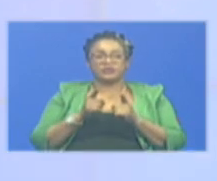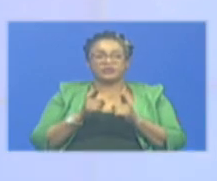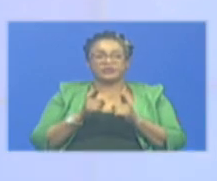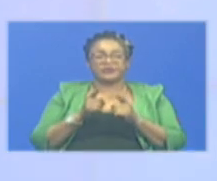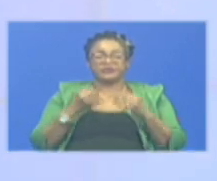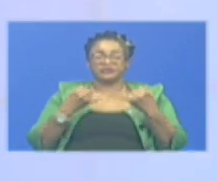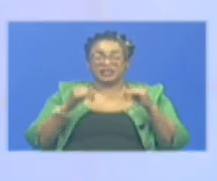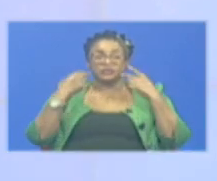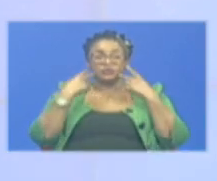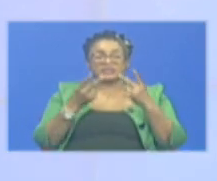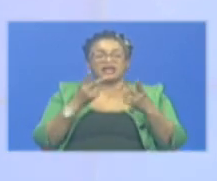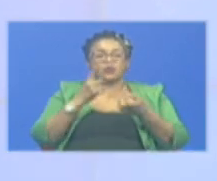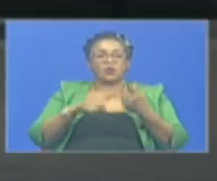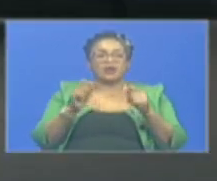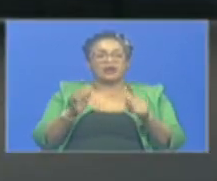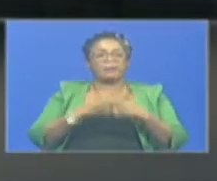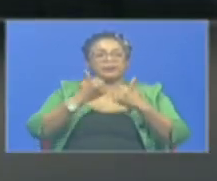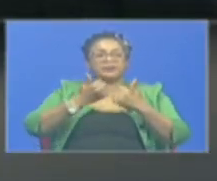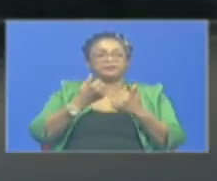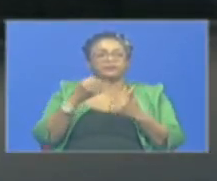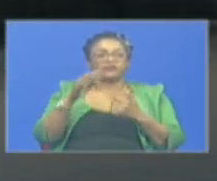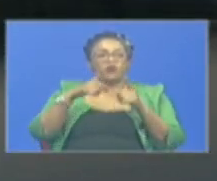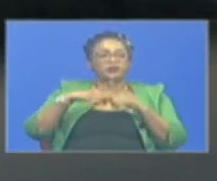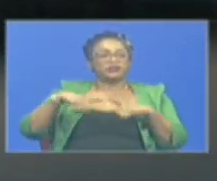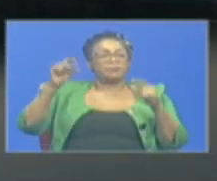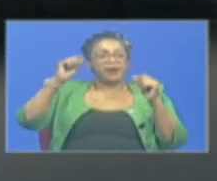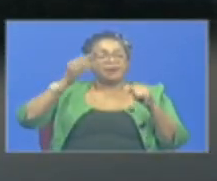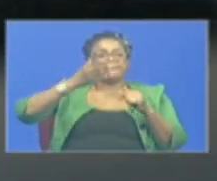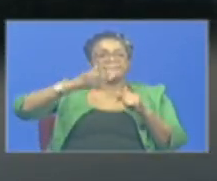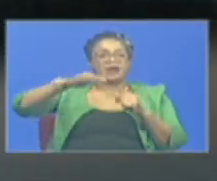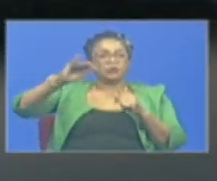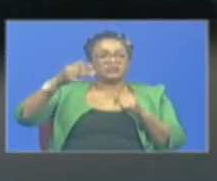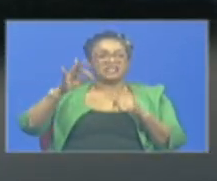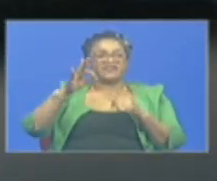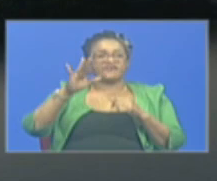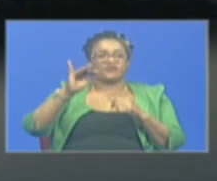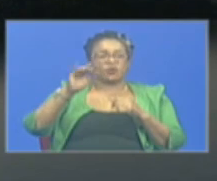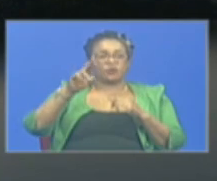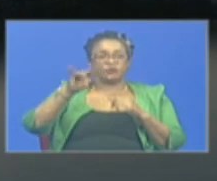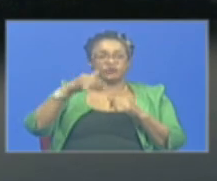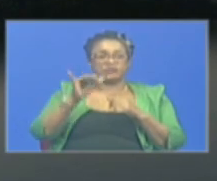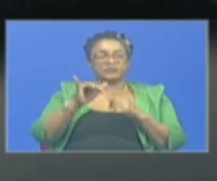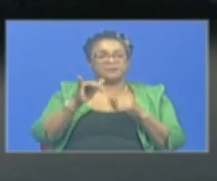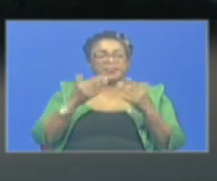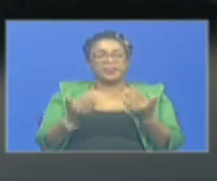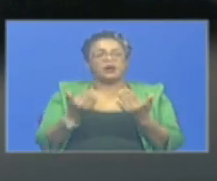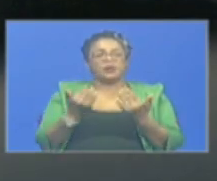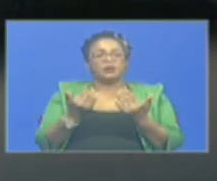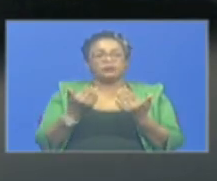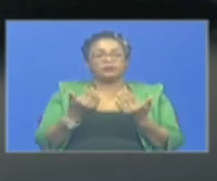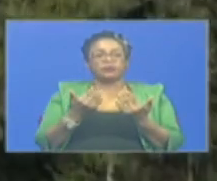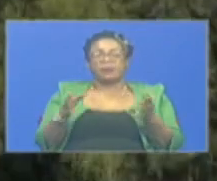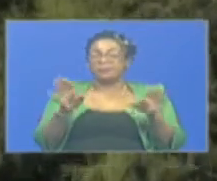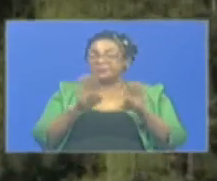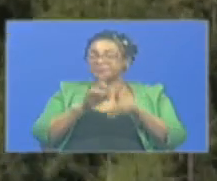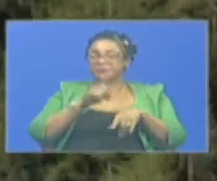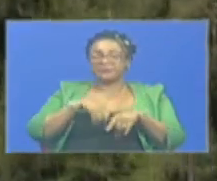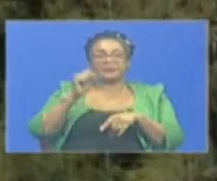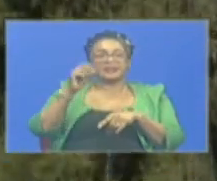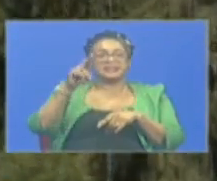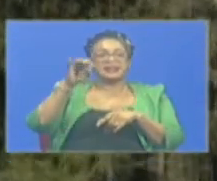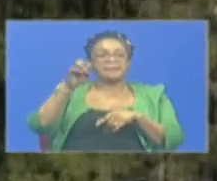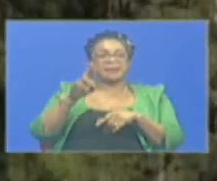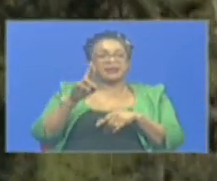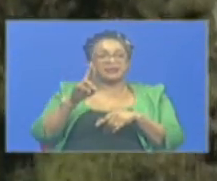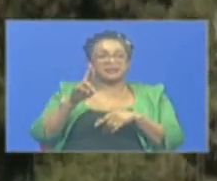these breathtaking images of Japan's Mount Fuji. It will now be closed during this year's summer climbing season to